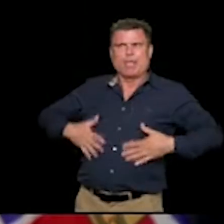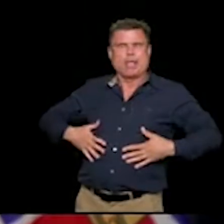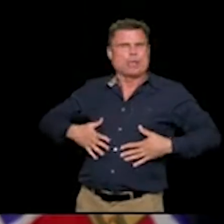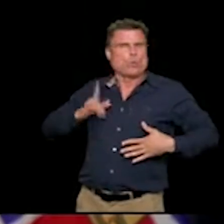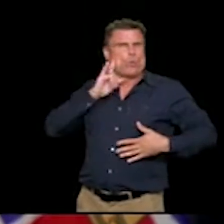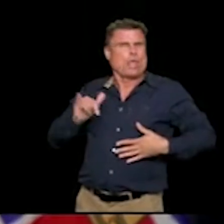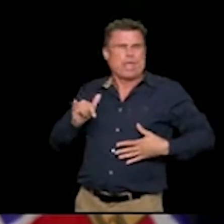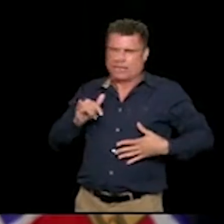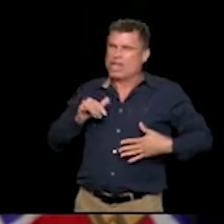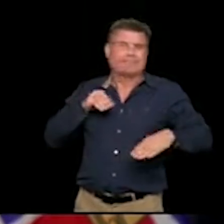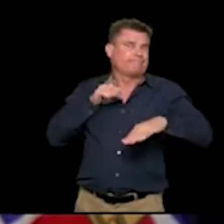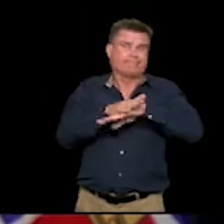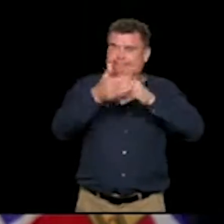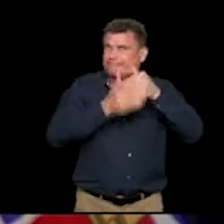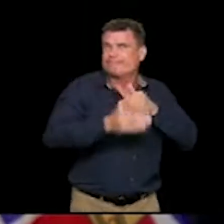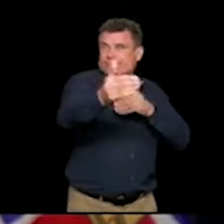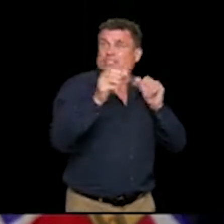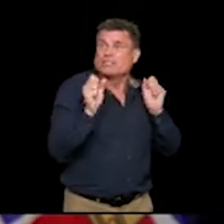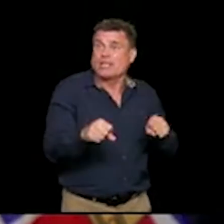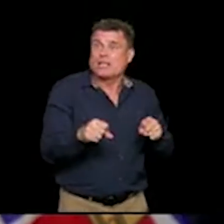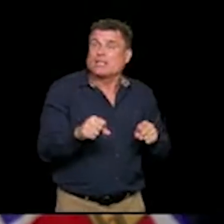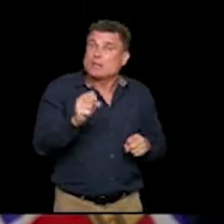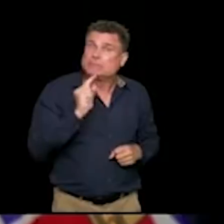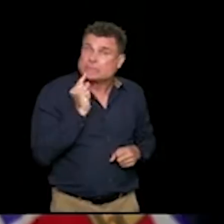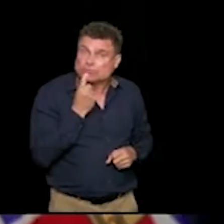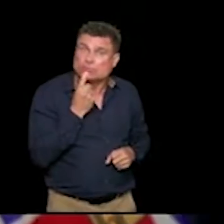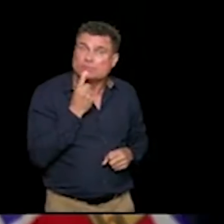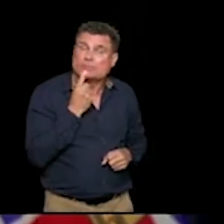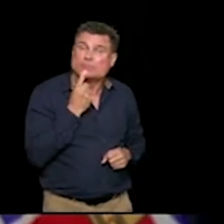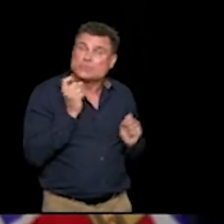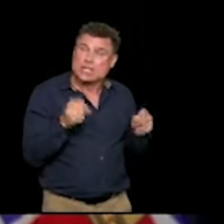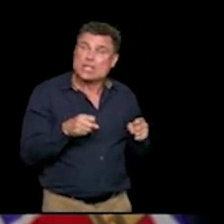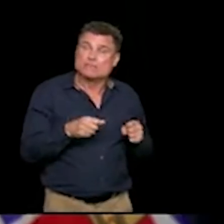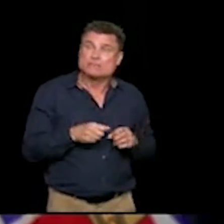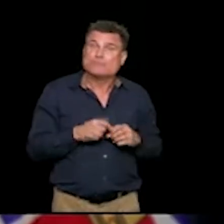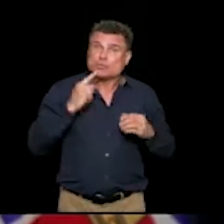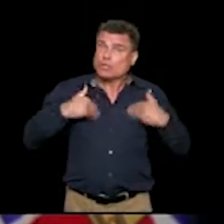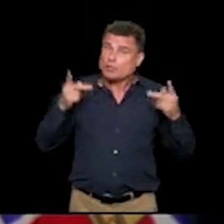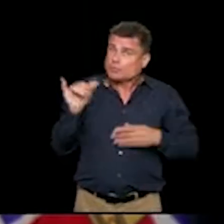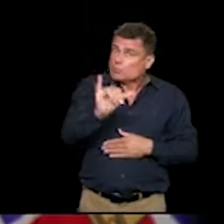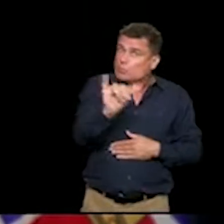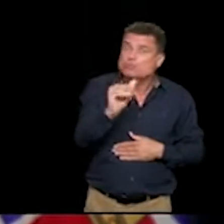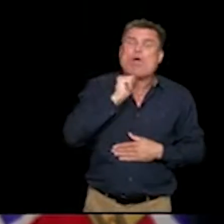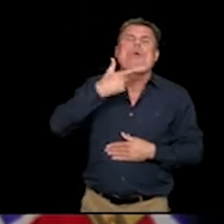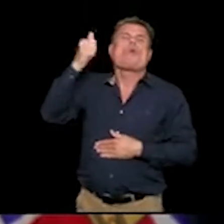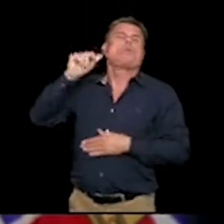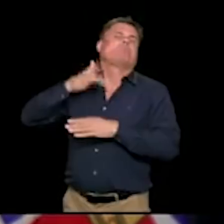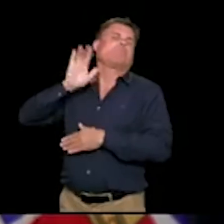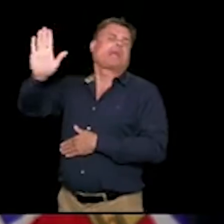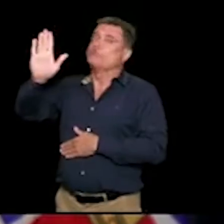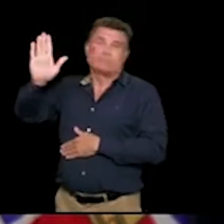that there can be long-term impacts that can be quite severe, even for young people, and that